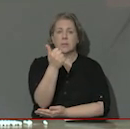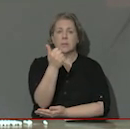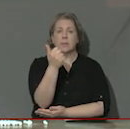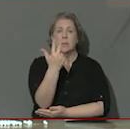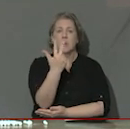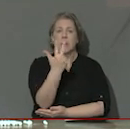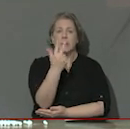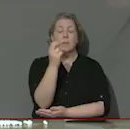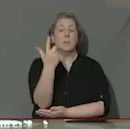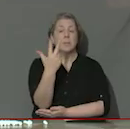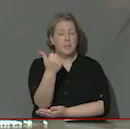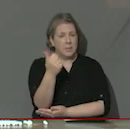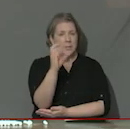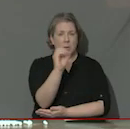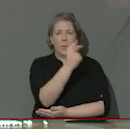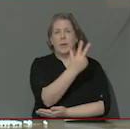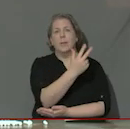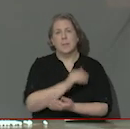1,822,608.